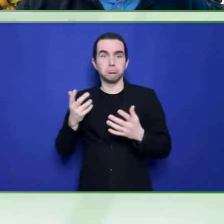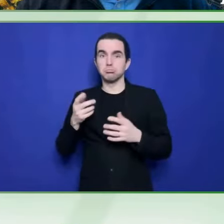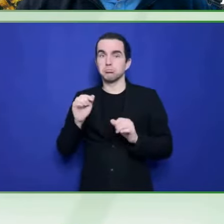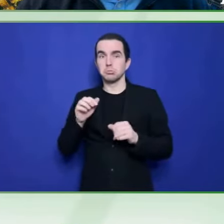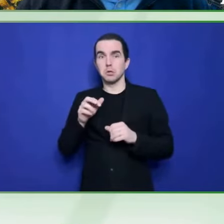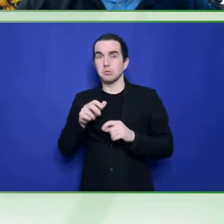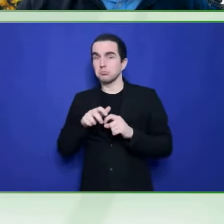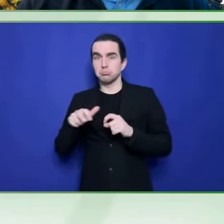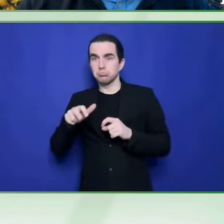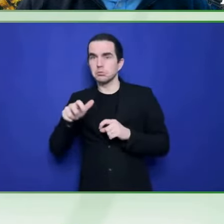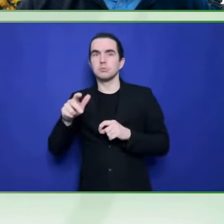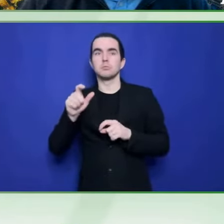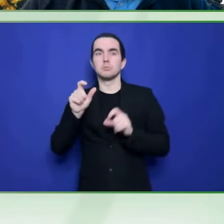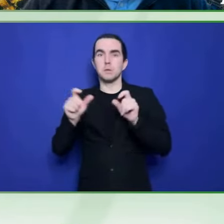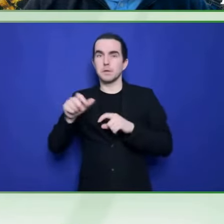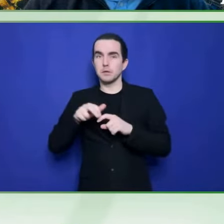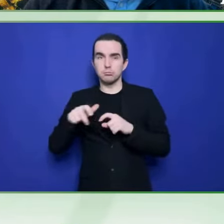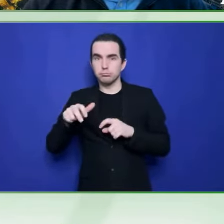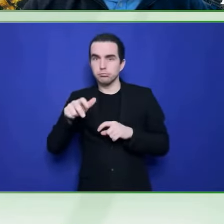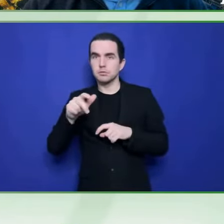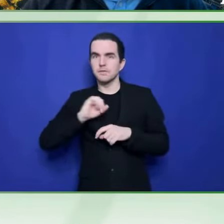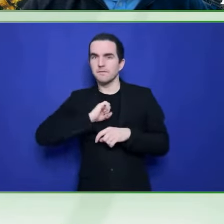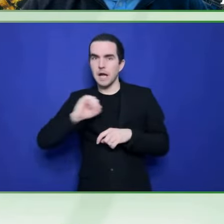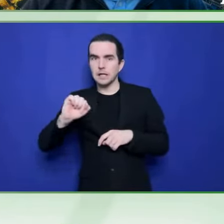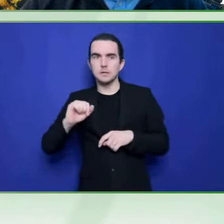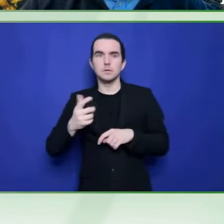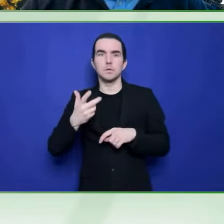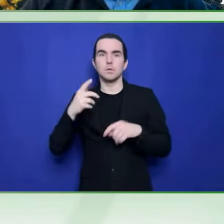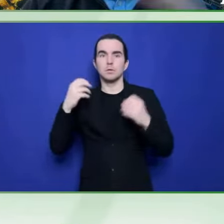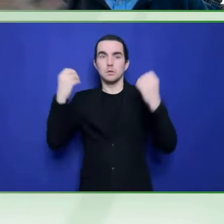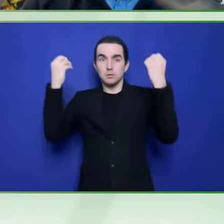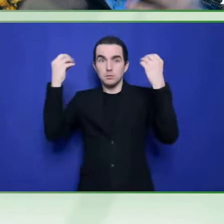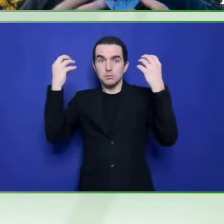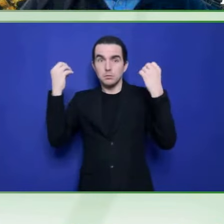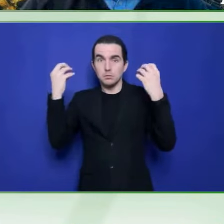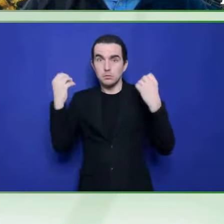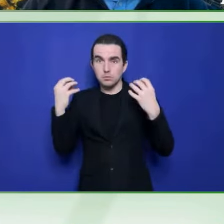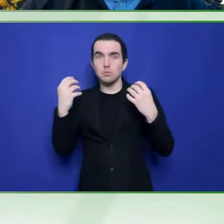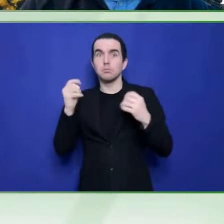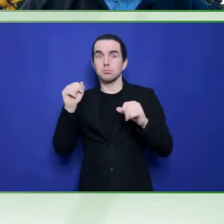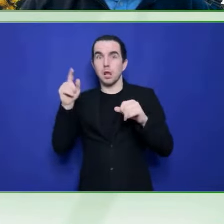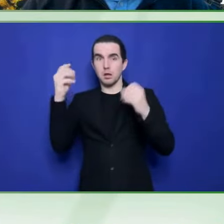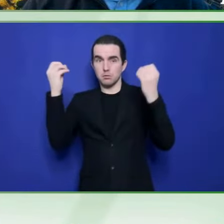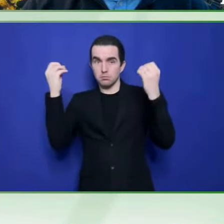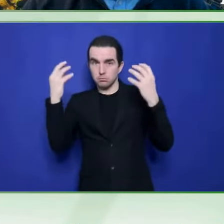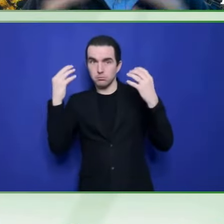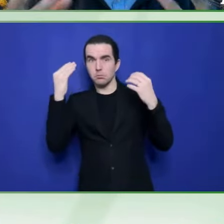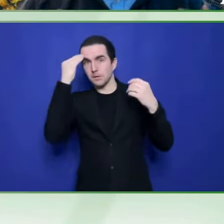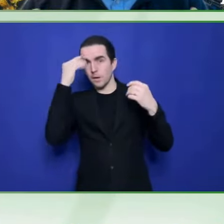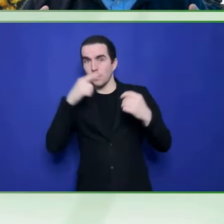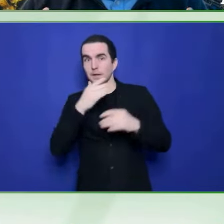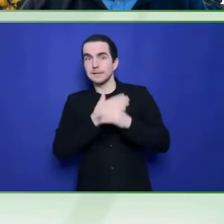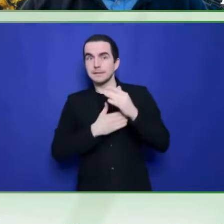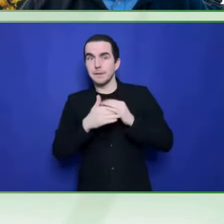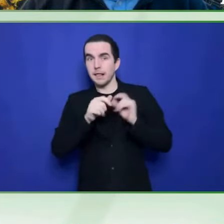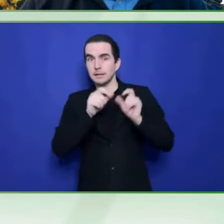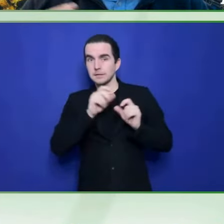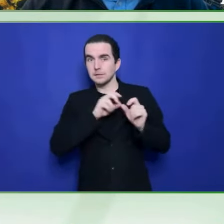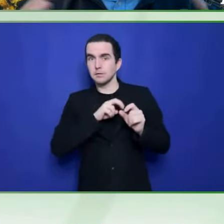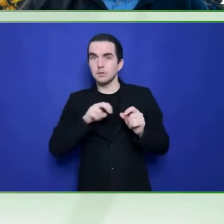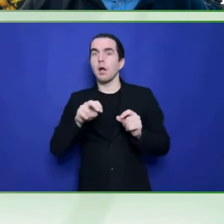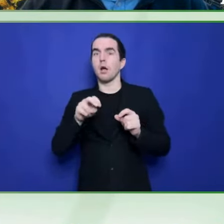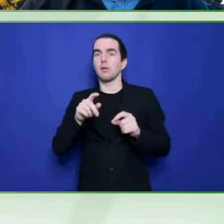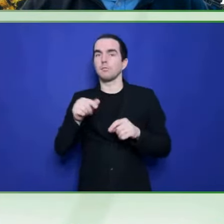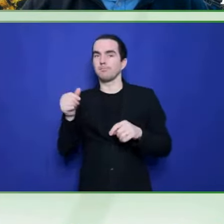crossing, to using CCTV data, camera feeds to identify a PRM. This